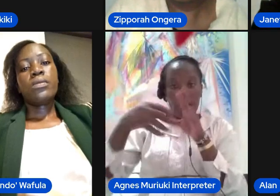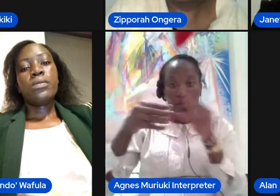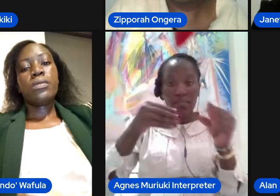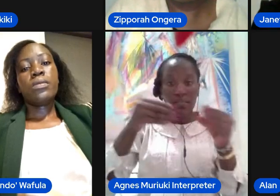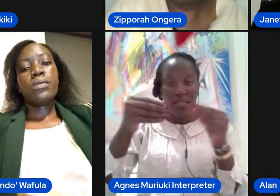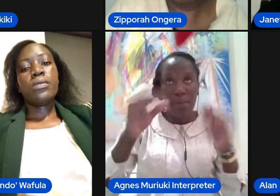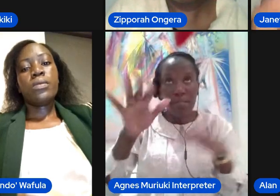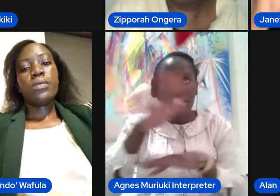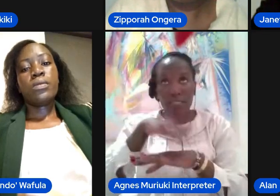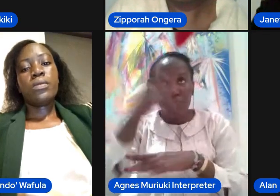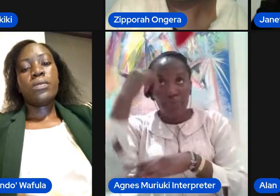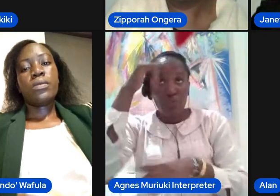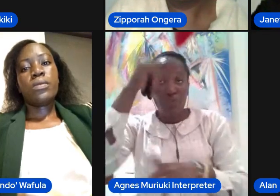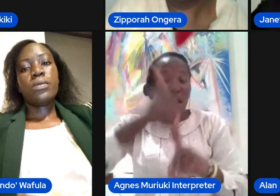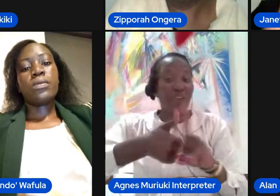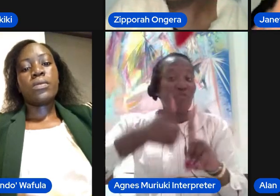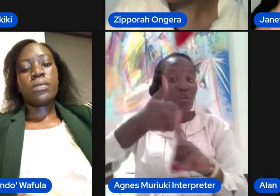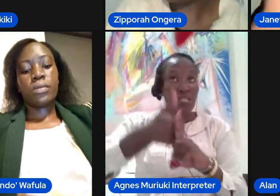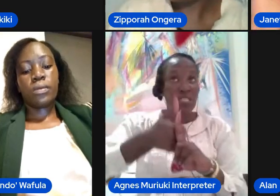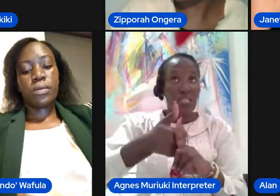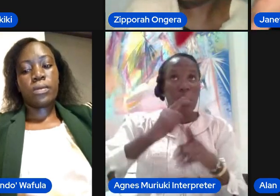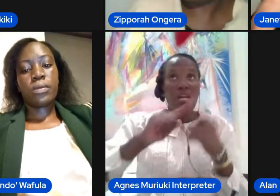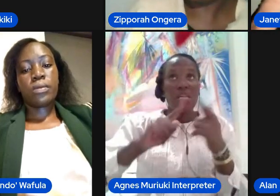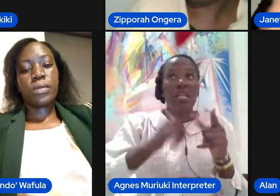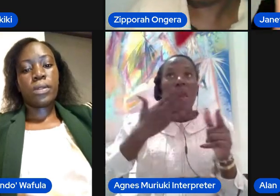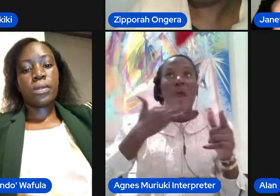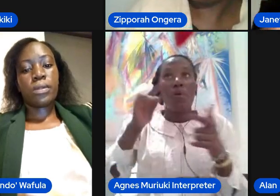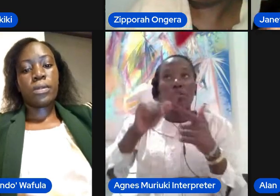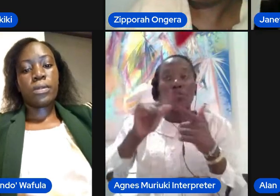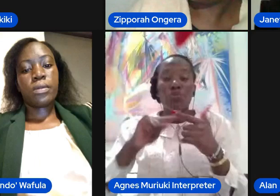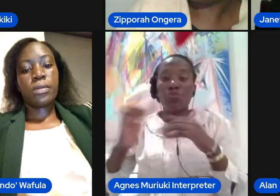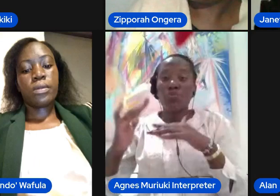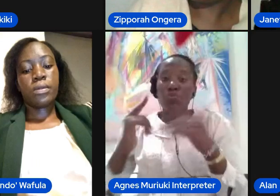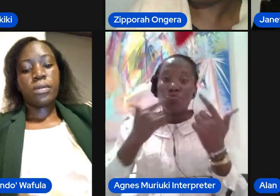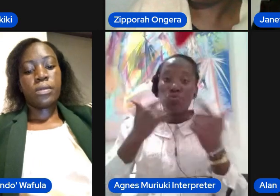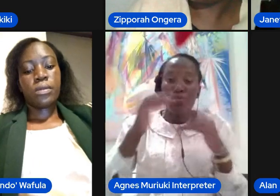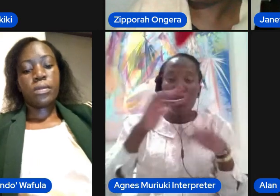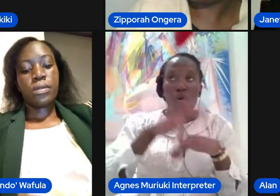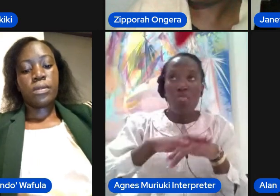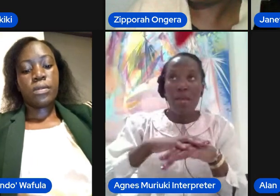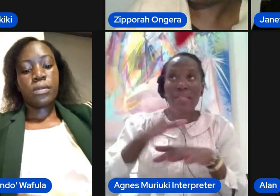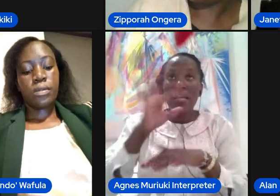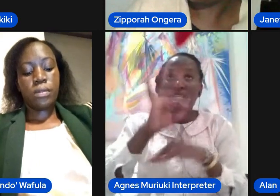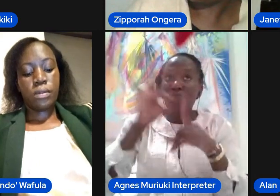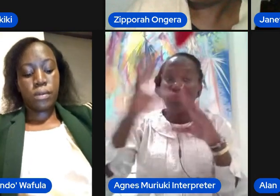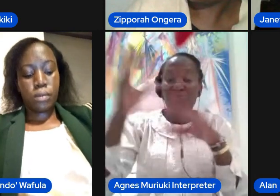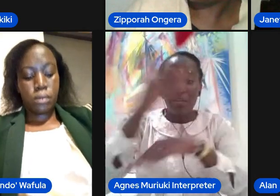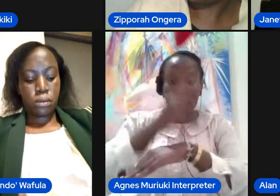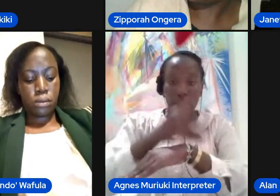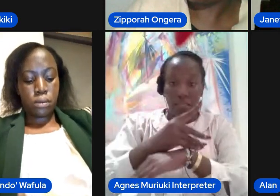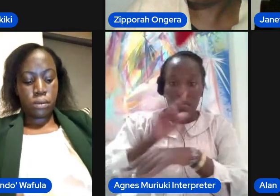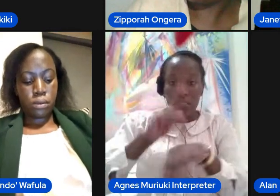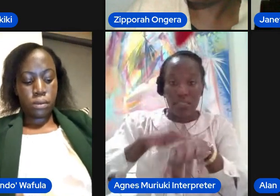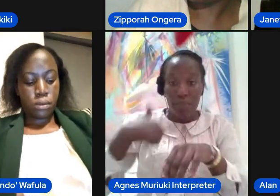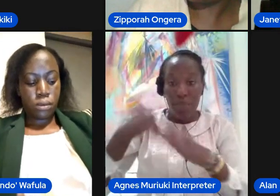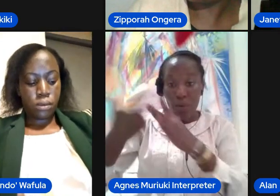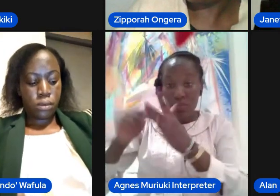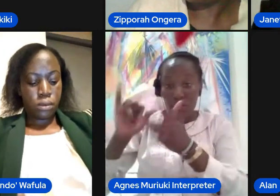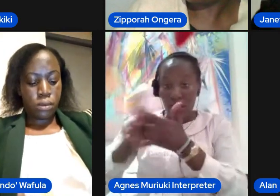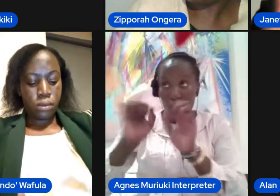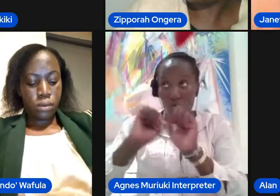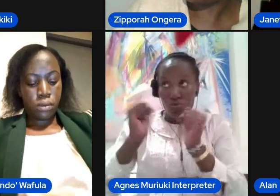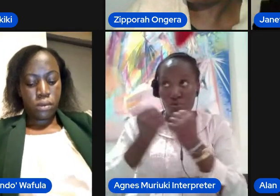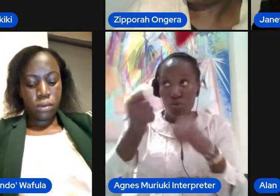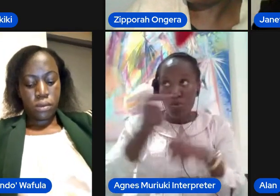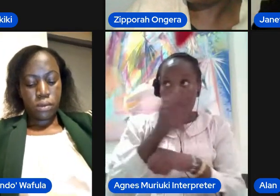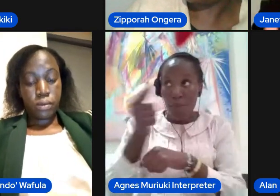for advocacy. I want you to be highlighting them on that specific day. For example, when I was starting social media, for